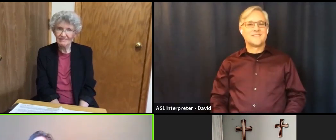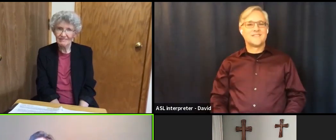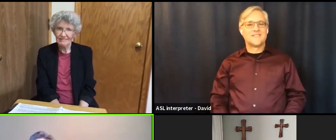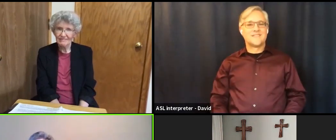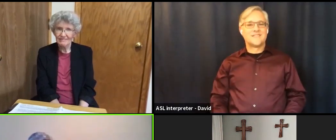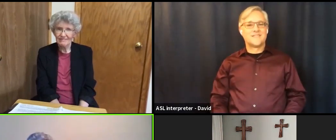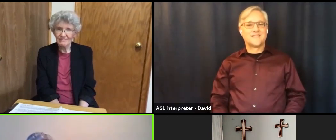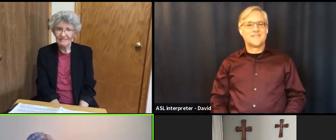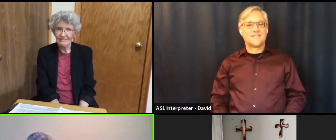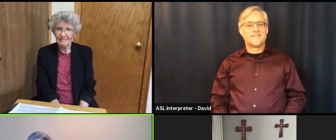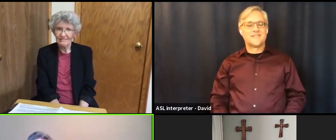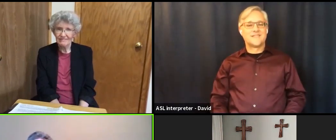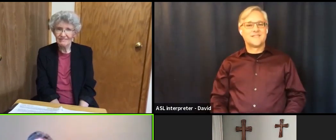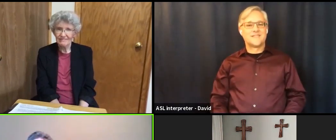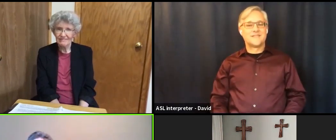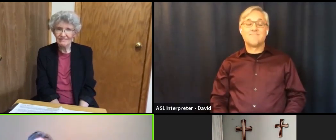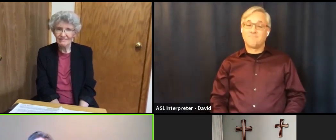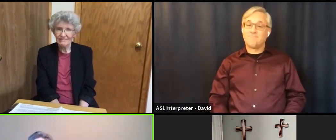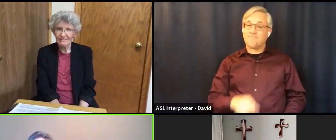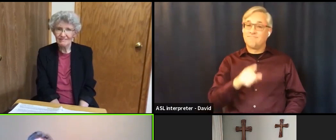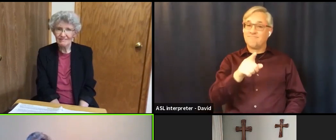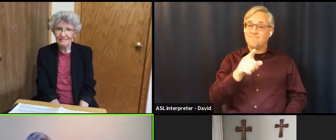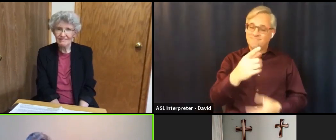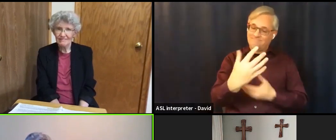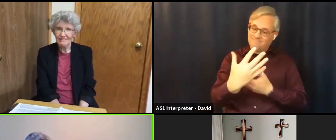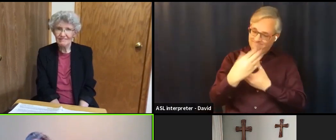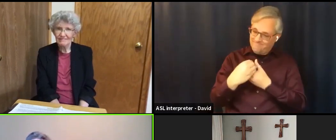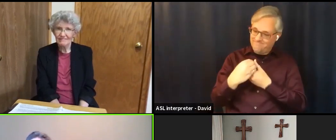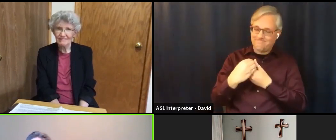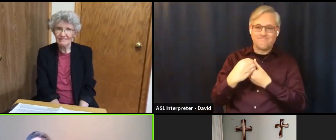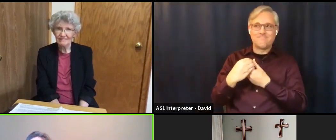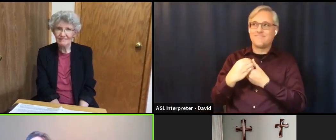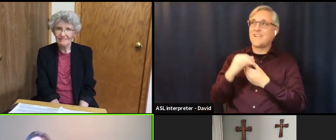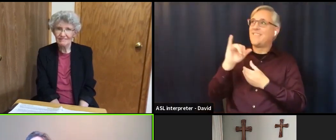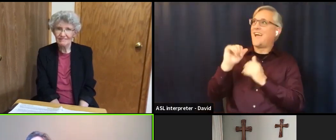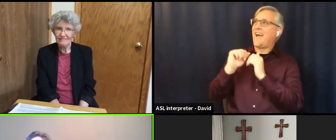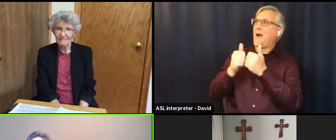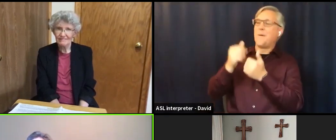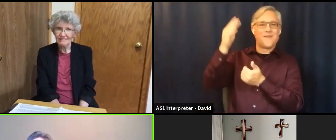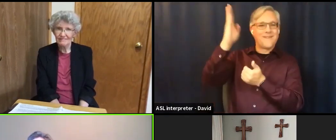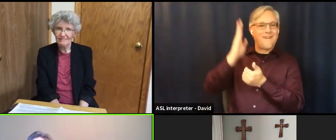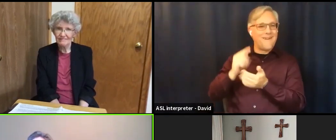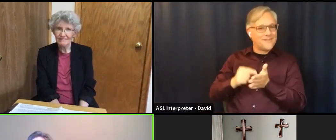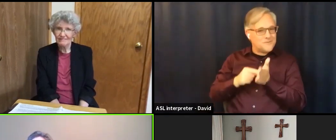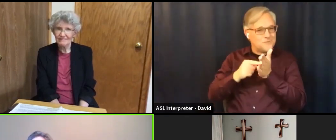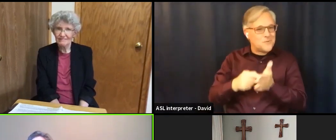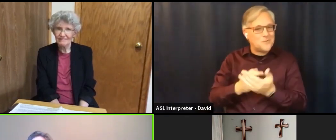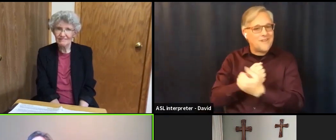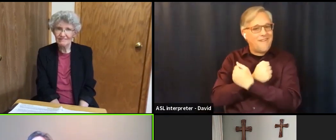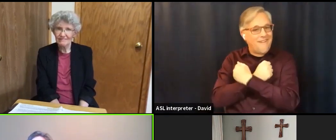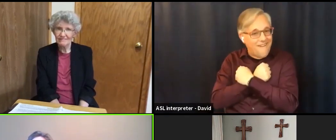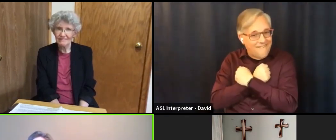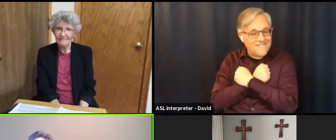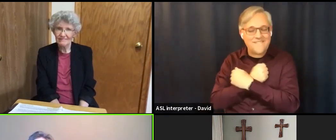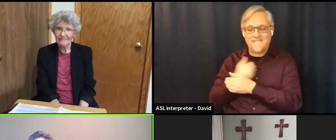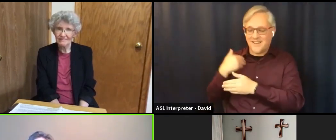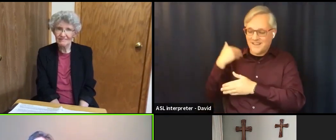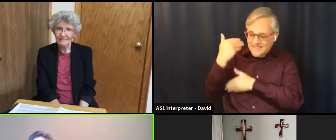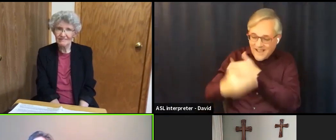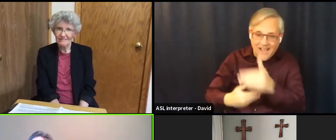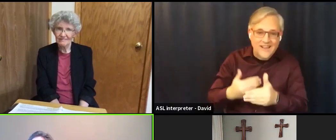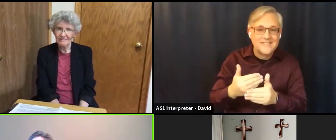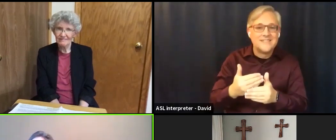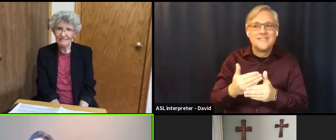You are part of the way that God shows love and kindness and